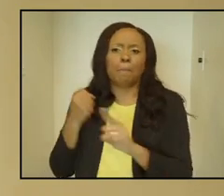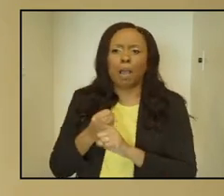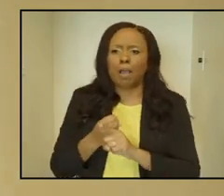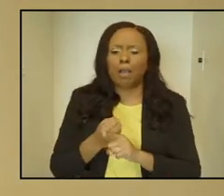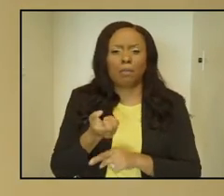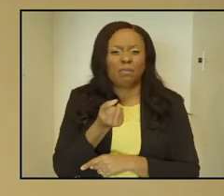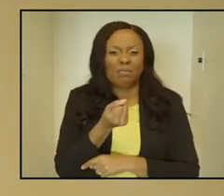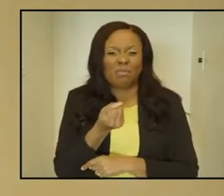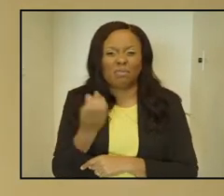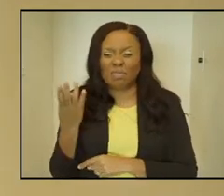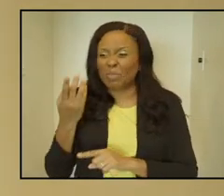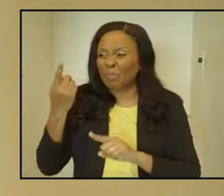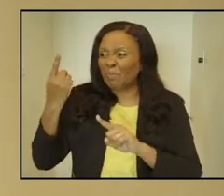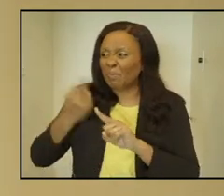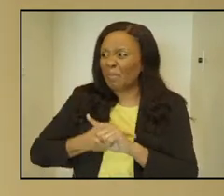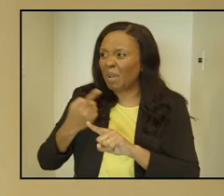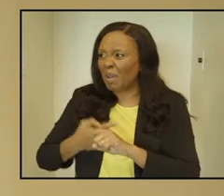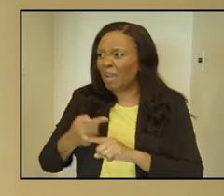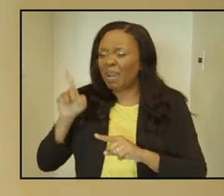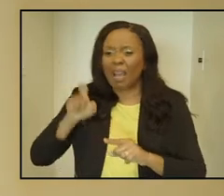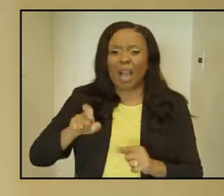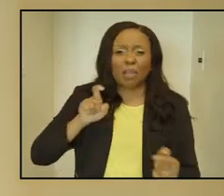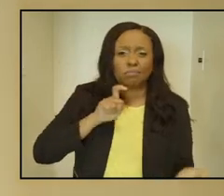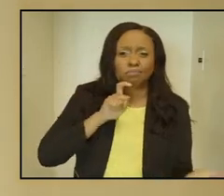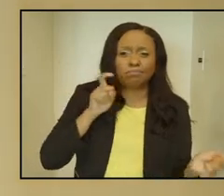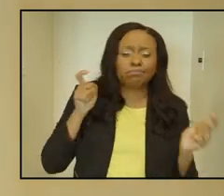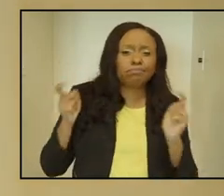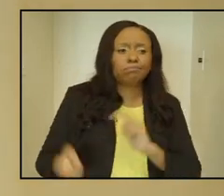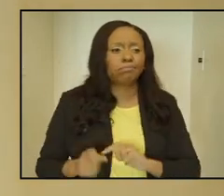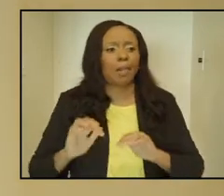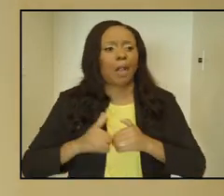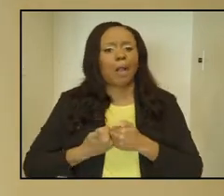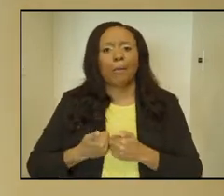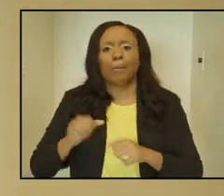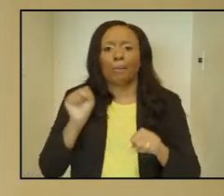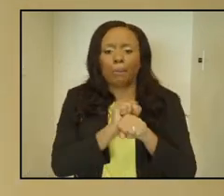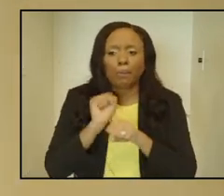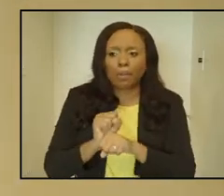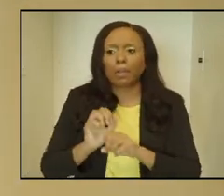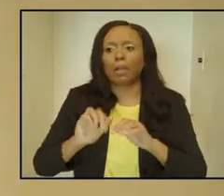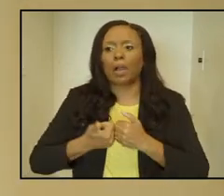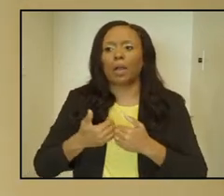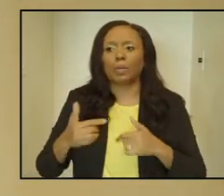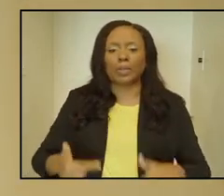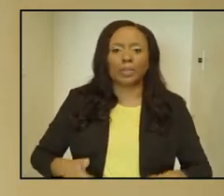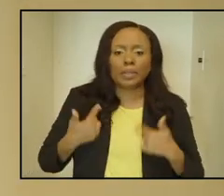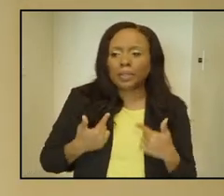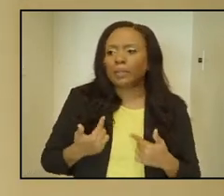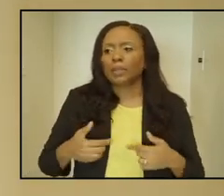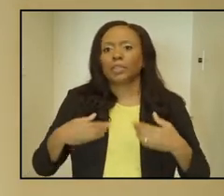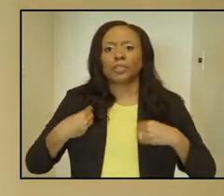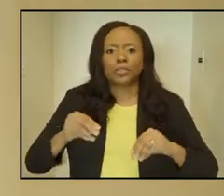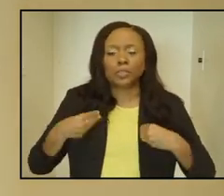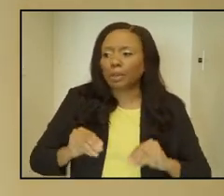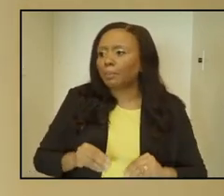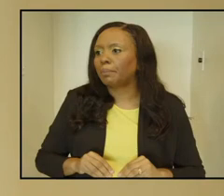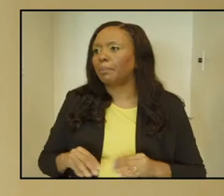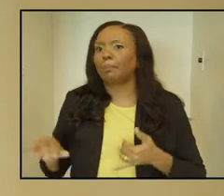months, we've had to change the way we work, live, play, shop, and